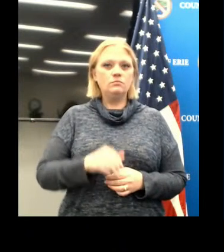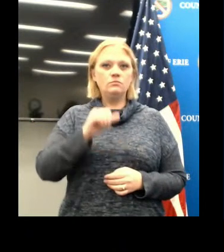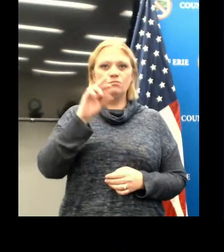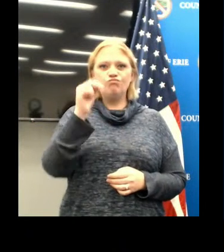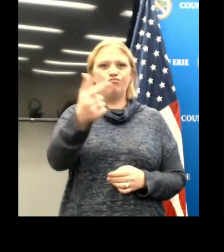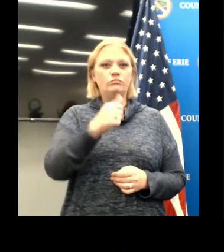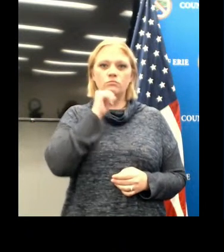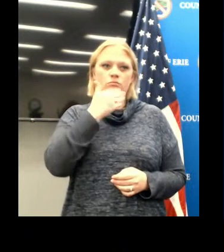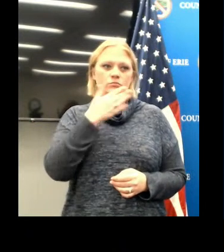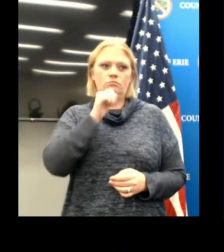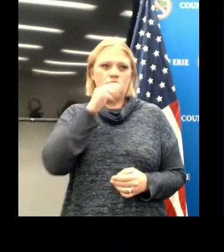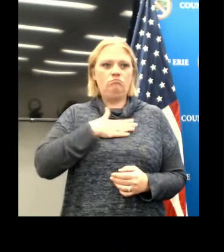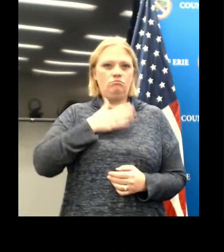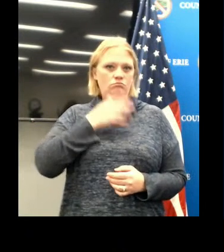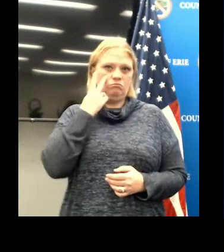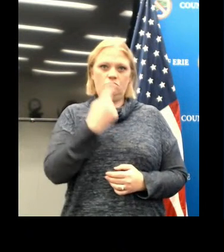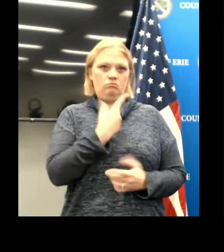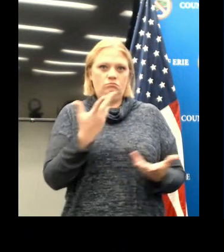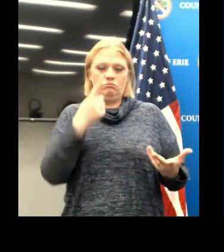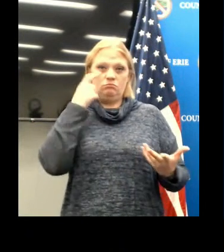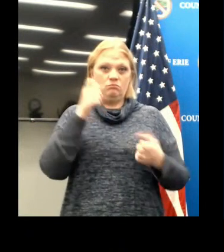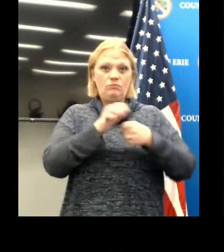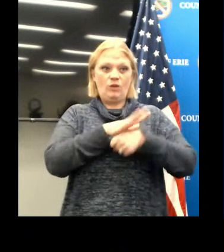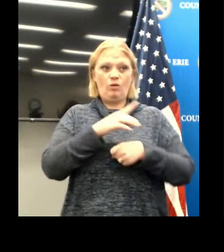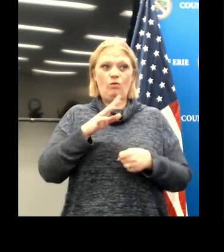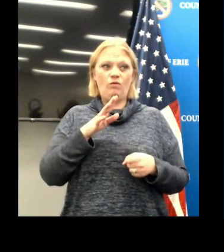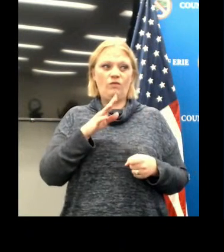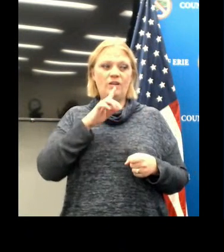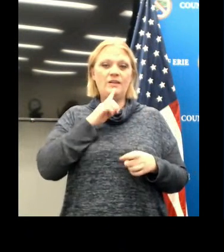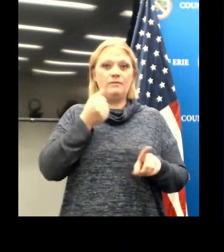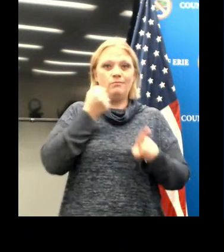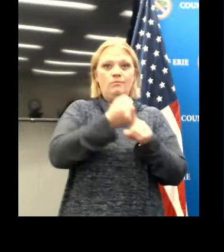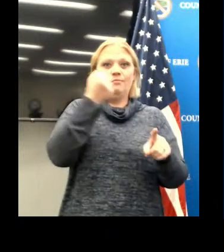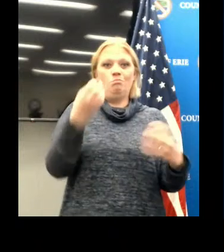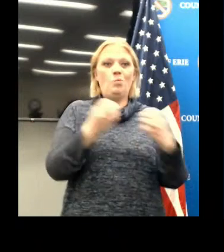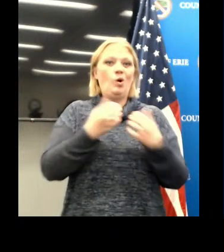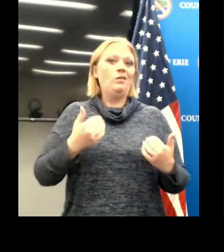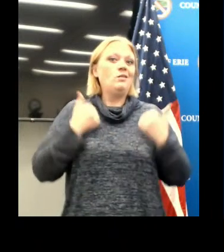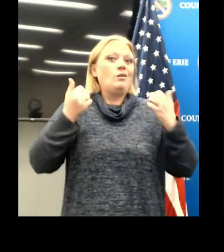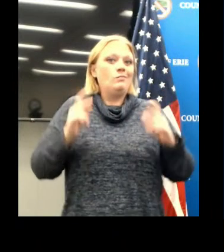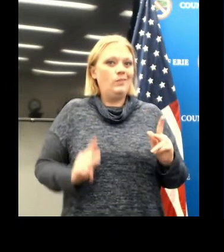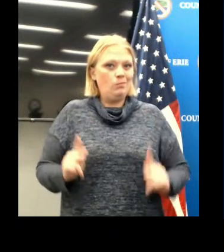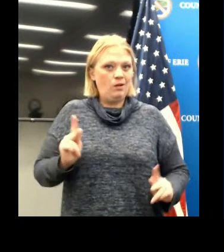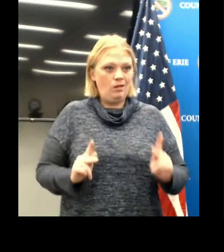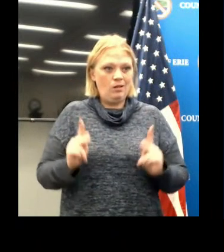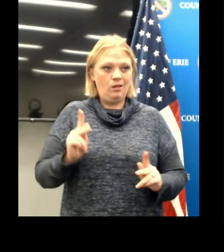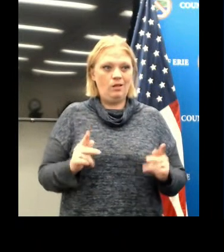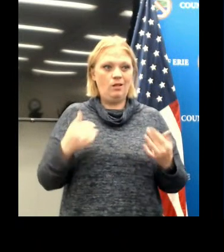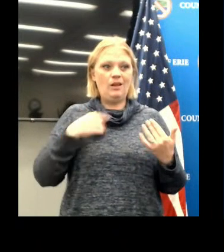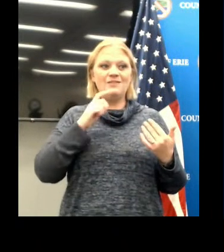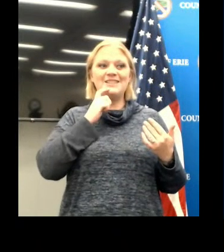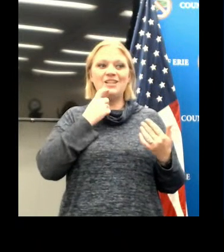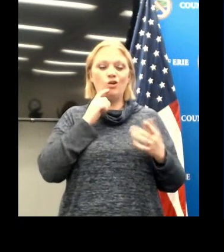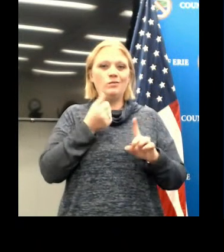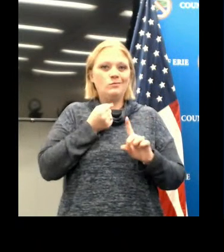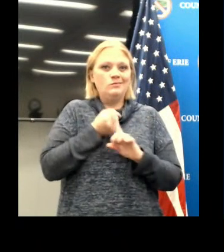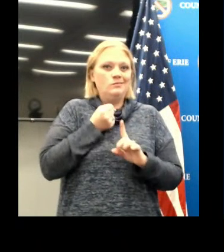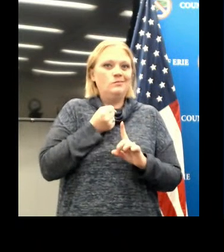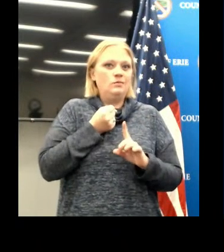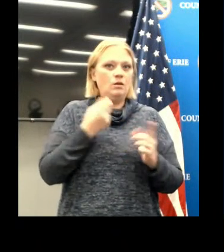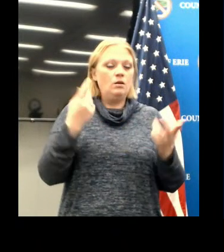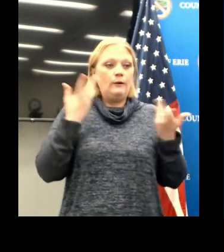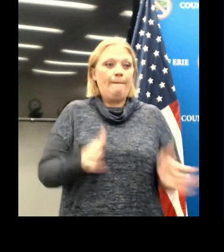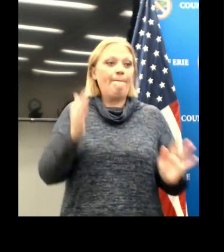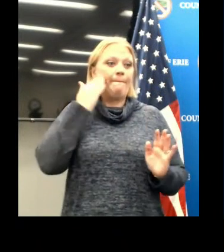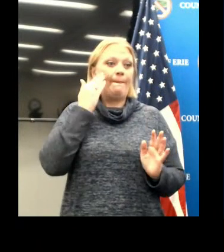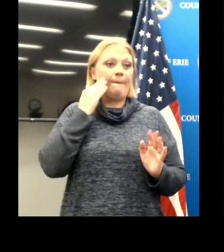not happy to see this because it means that COVID is striking more younger people and having serious impacts. And we also know that